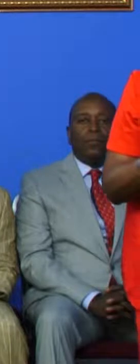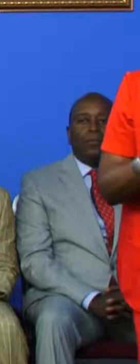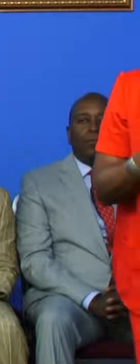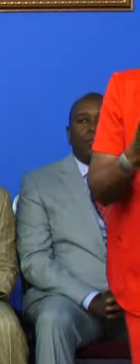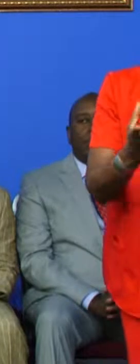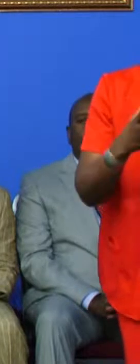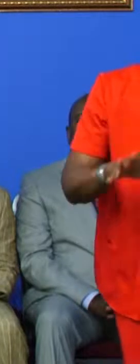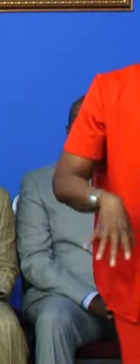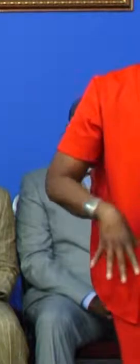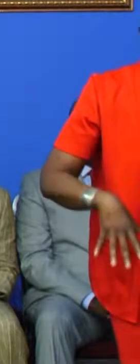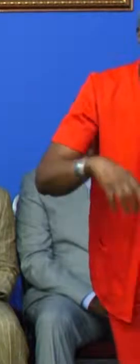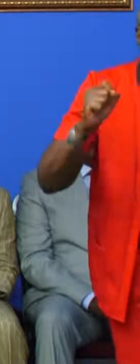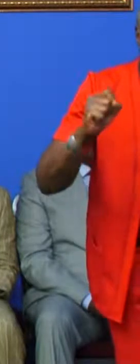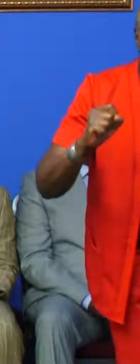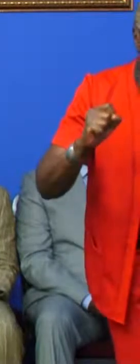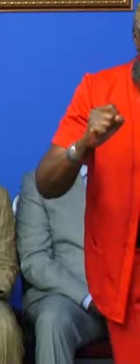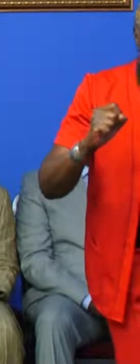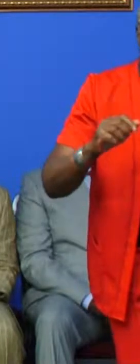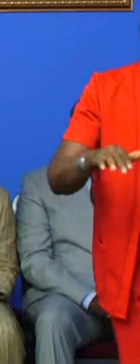please email